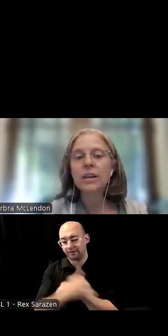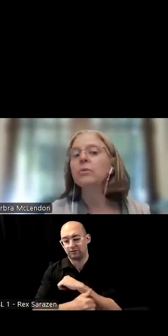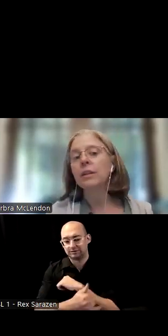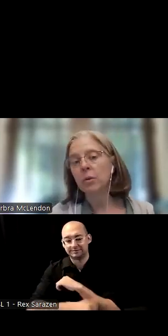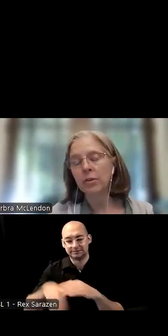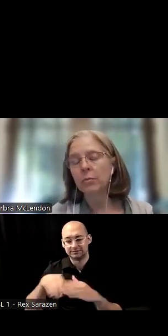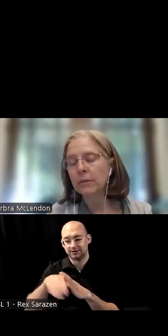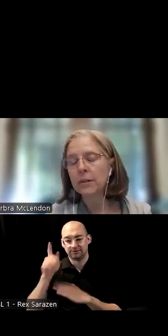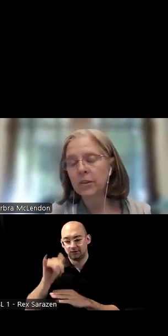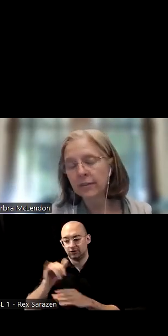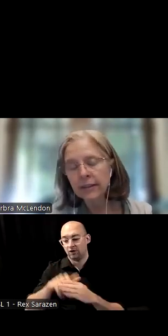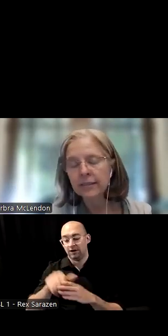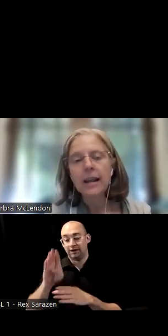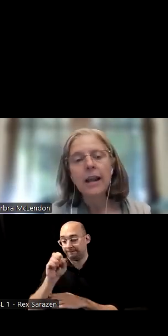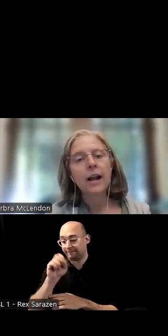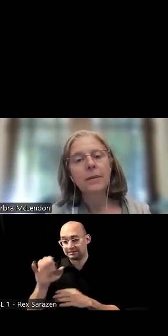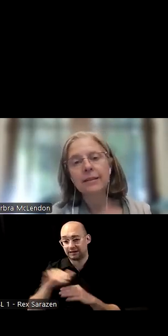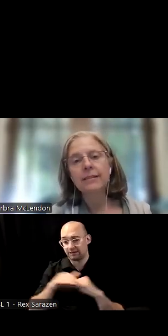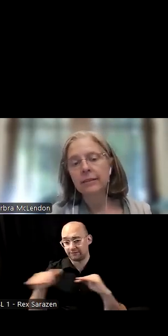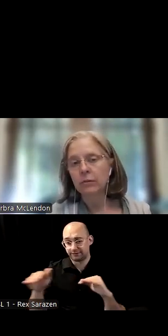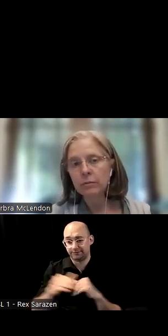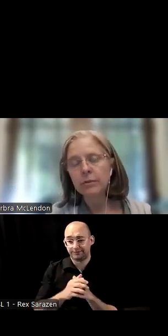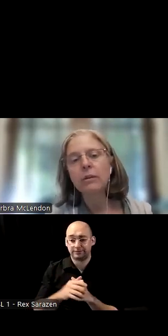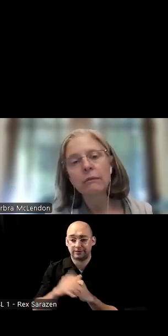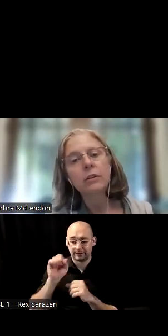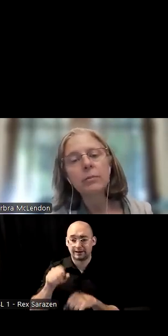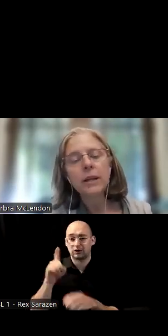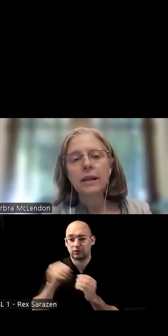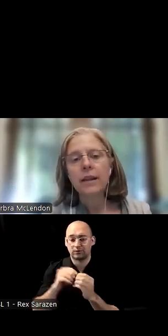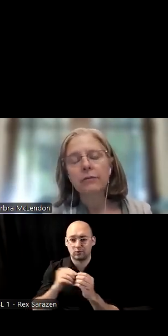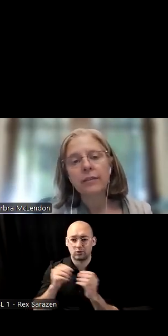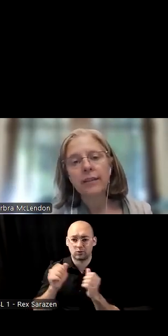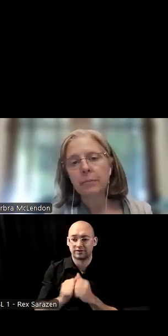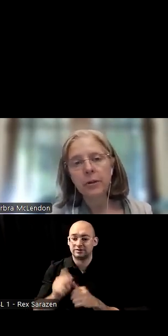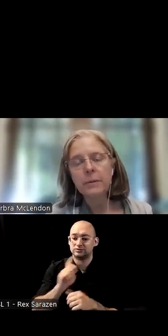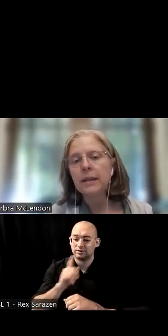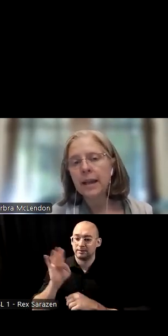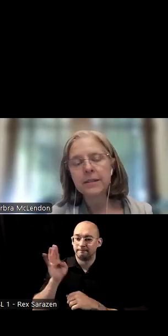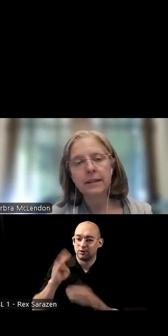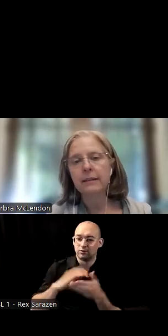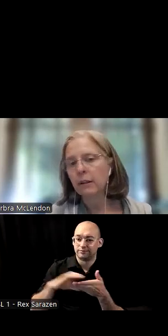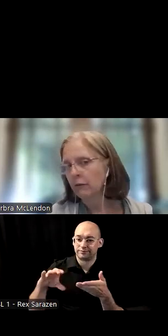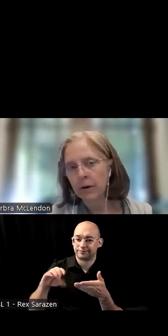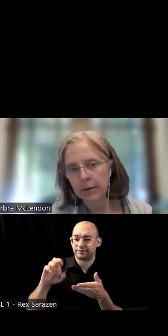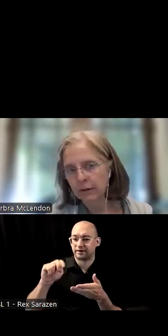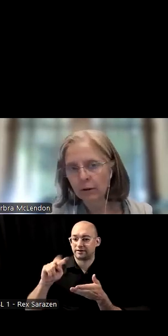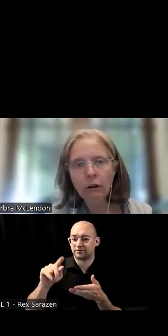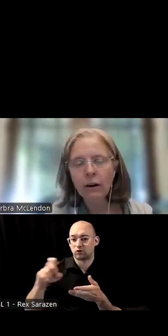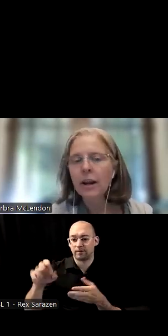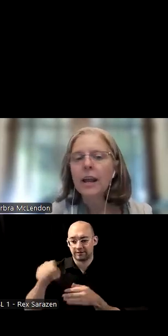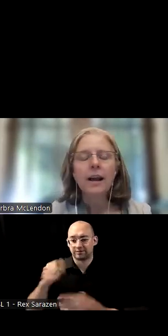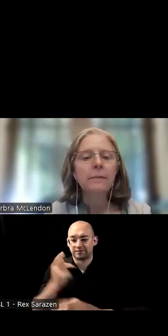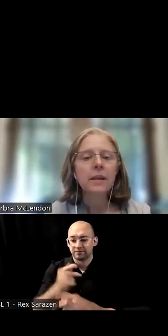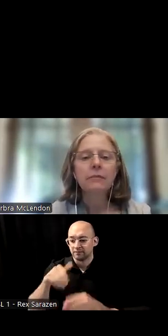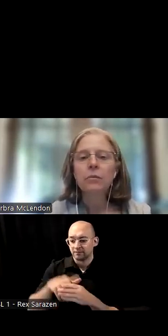level, you can do a lot more with the program than just this. It is a literal blue envelope that, for example, could be kept in the glove compartment of a